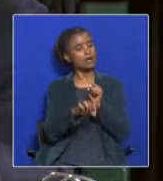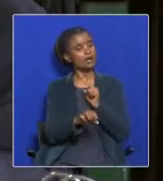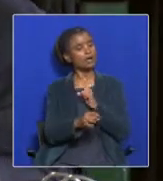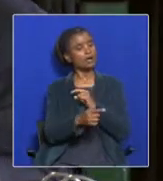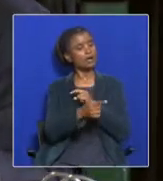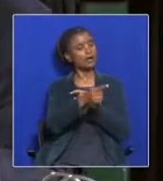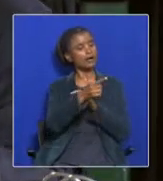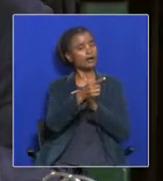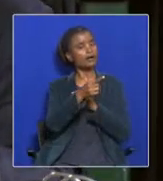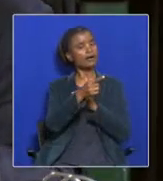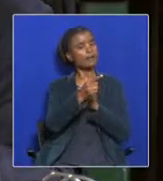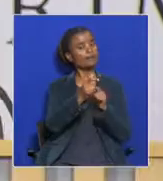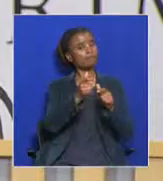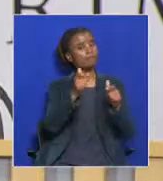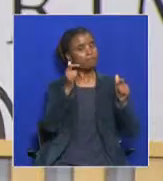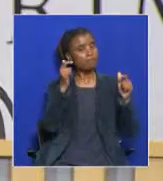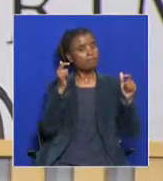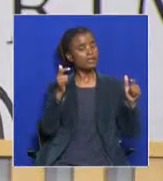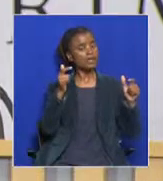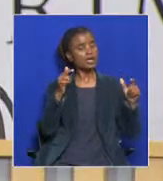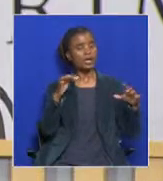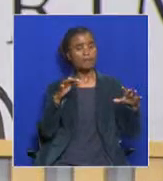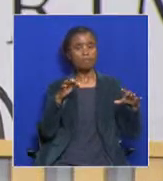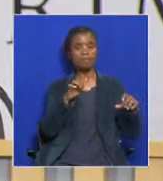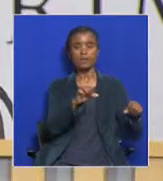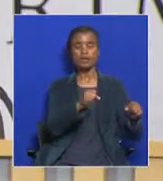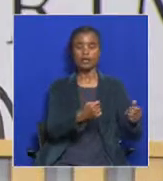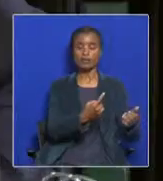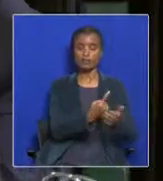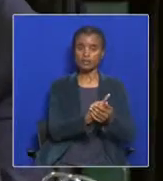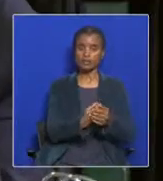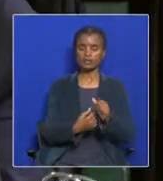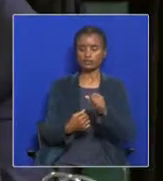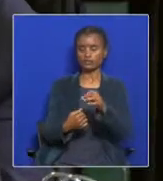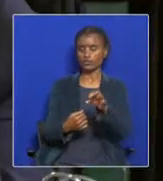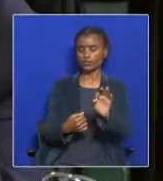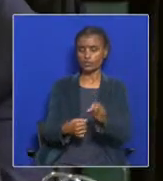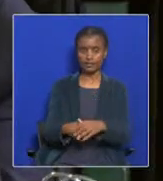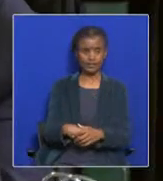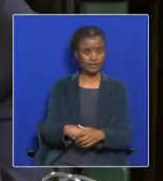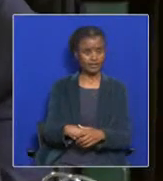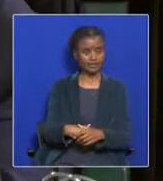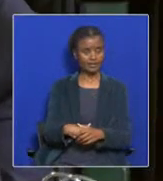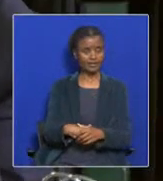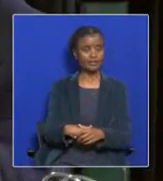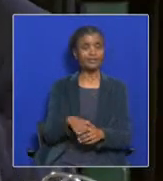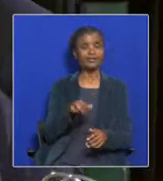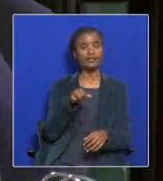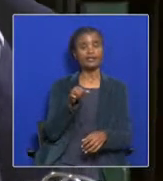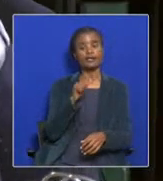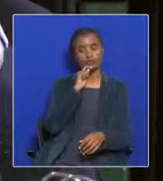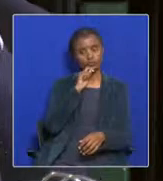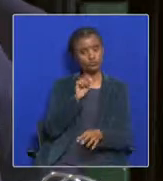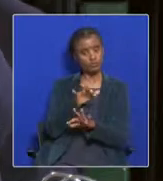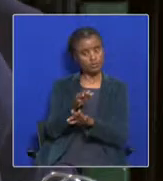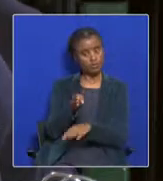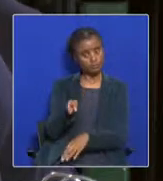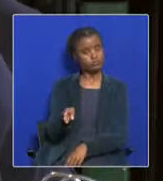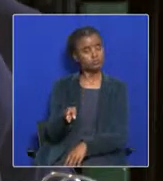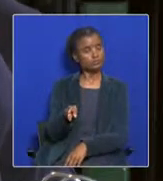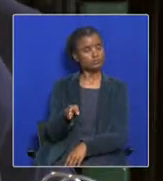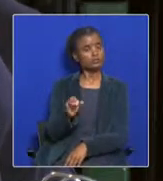big bust here. That's correct, Chair. That's true of the people in Isipingo as well. And as I say,